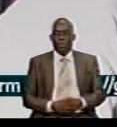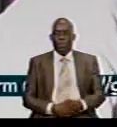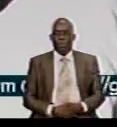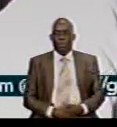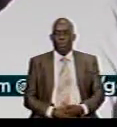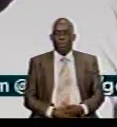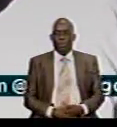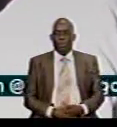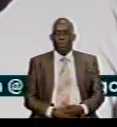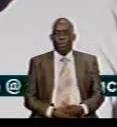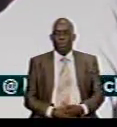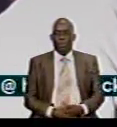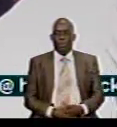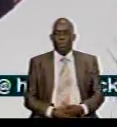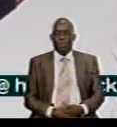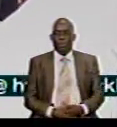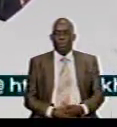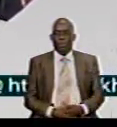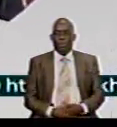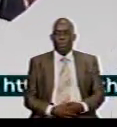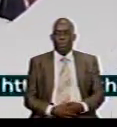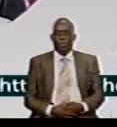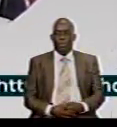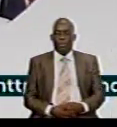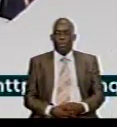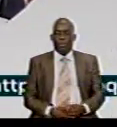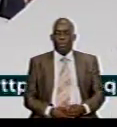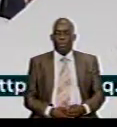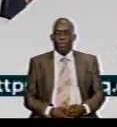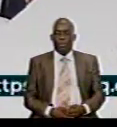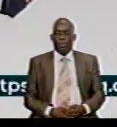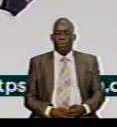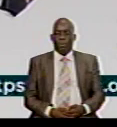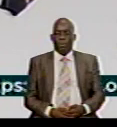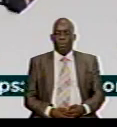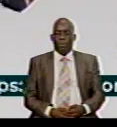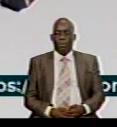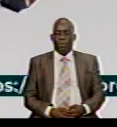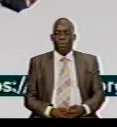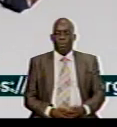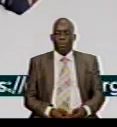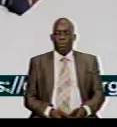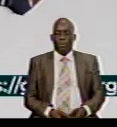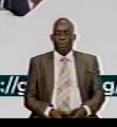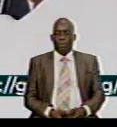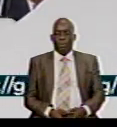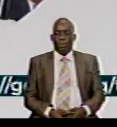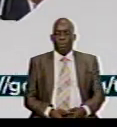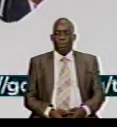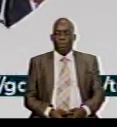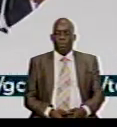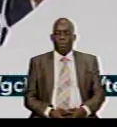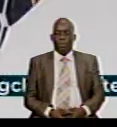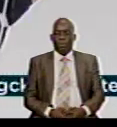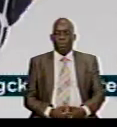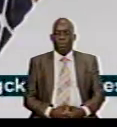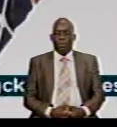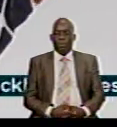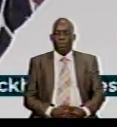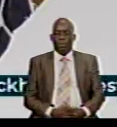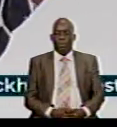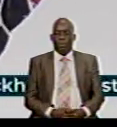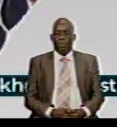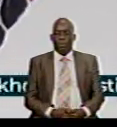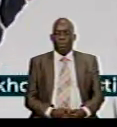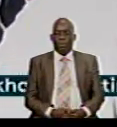Oh. 19 years today, and about 4 years today, I've been unable to even put my leg down like this.